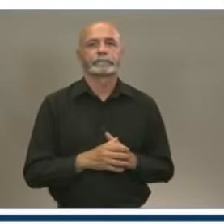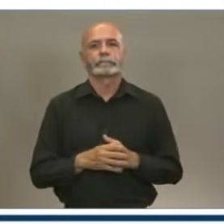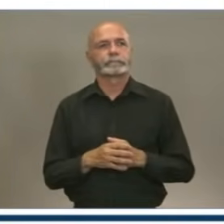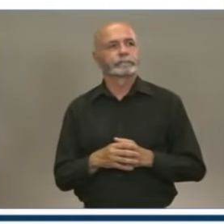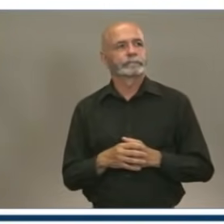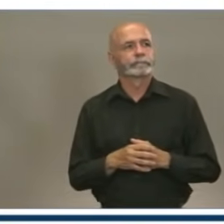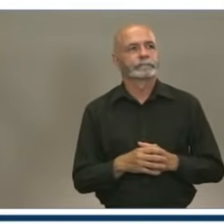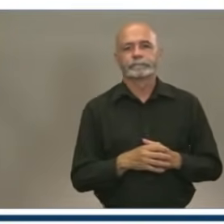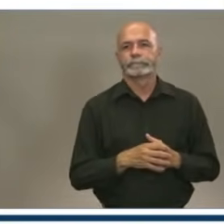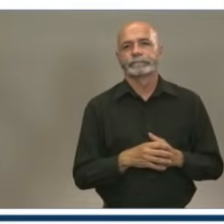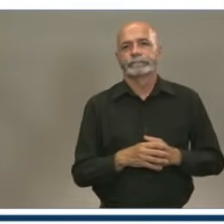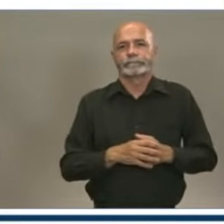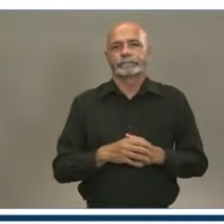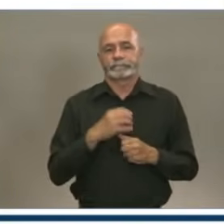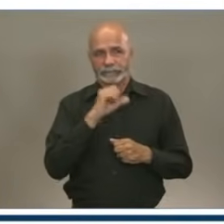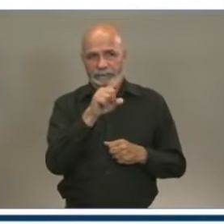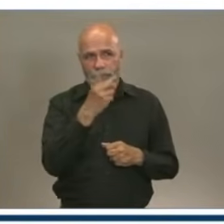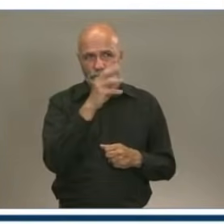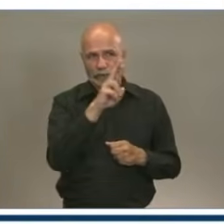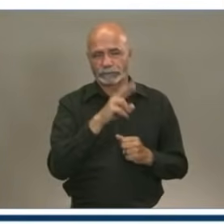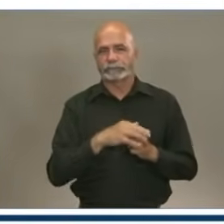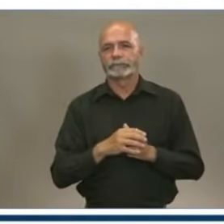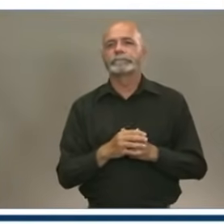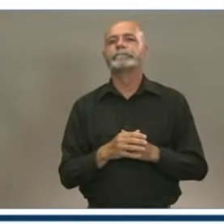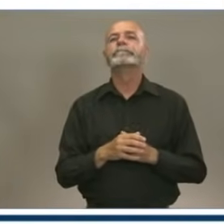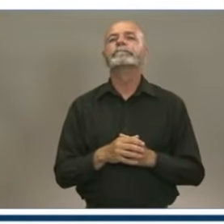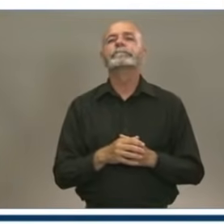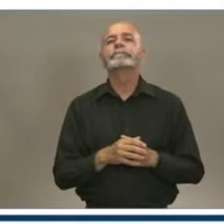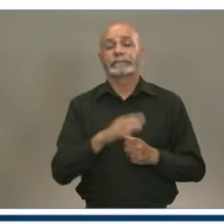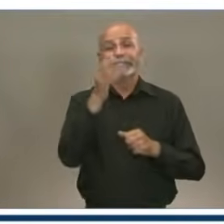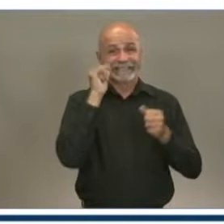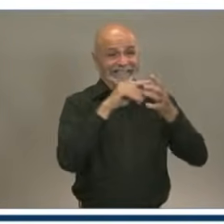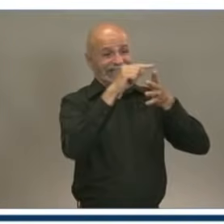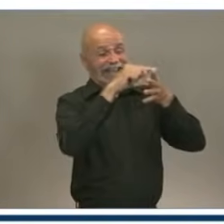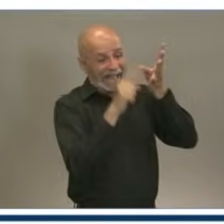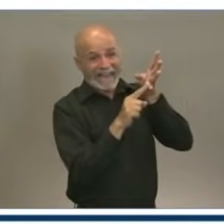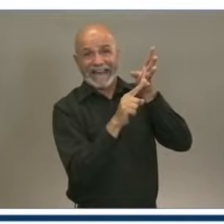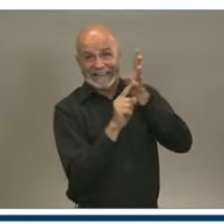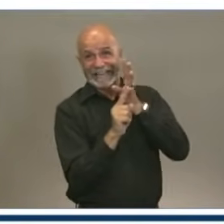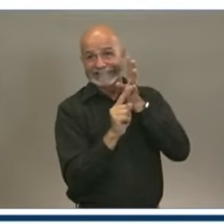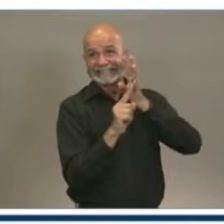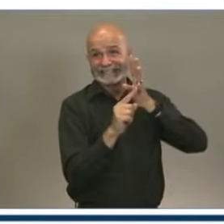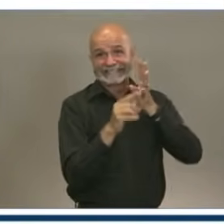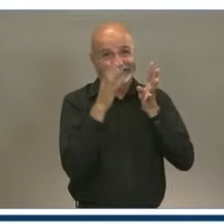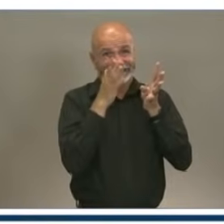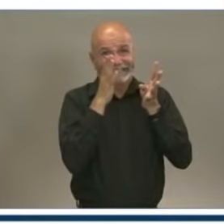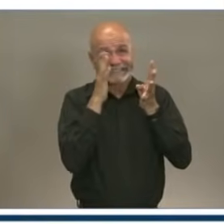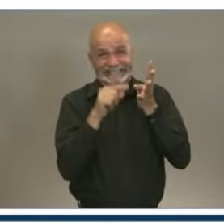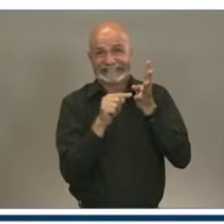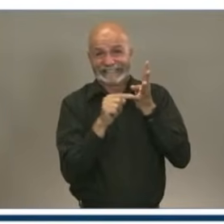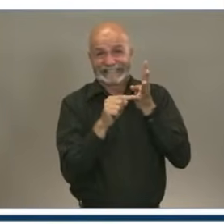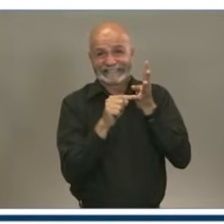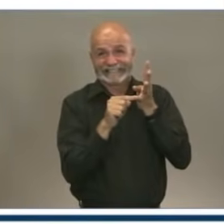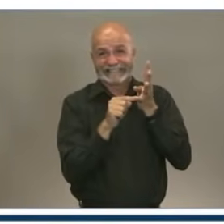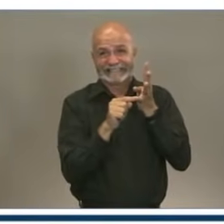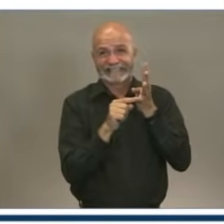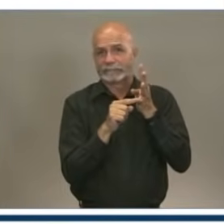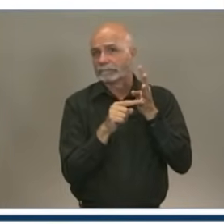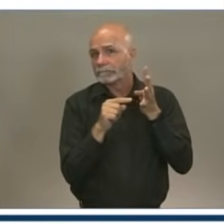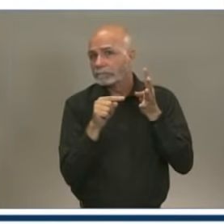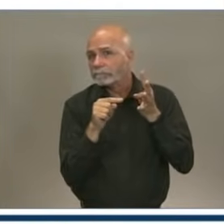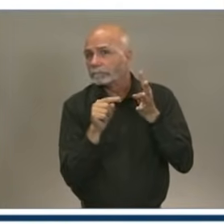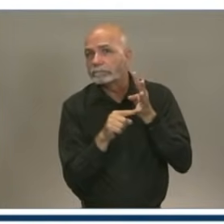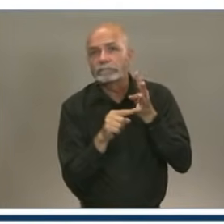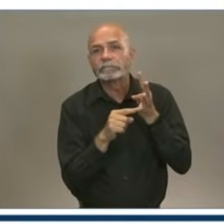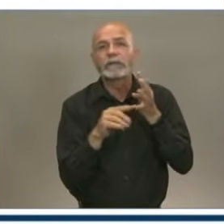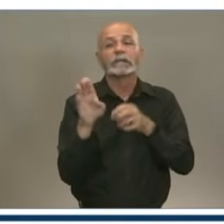Hi, this is for Dr. Strang. I'm just wondering, as we go into phase 4, are there any areas amongst the businesses and